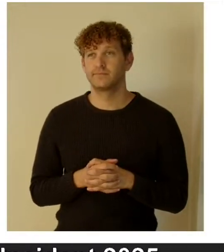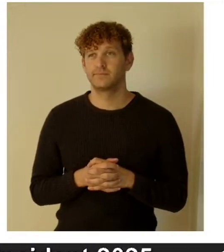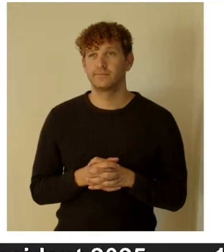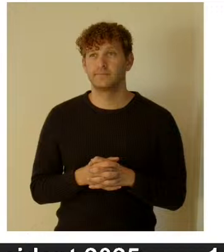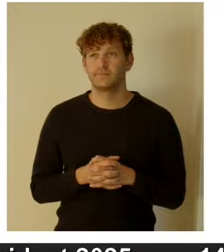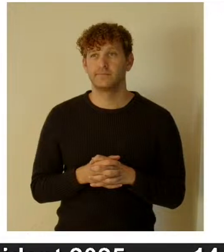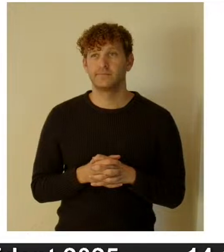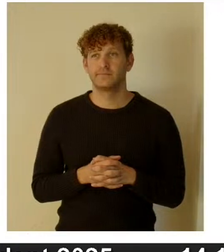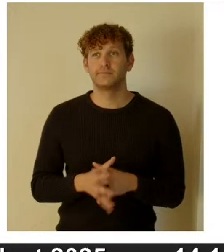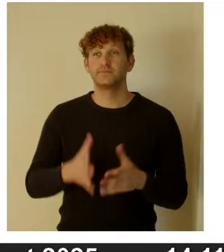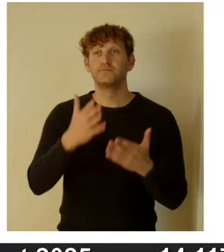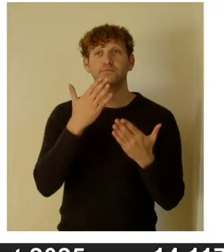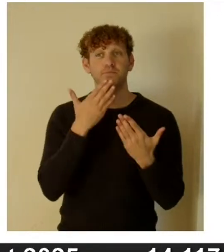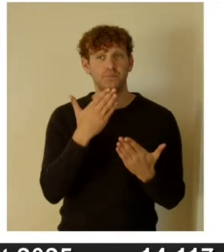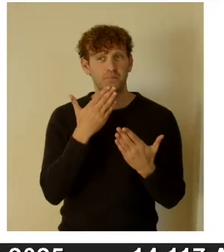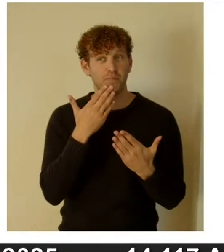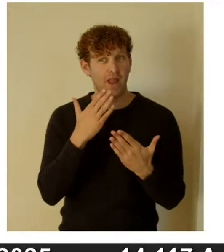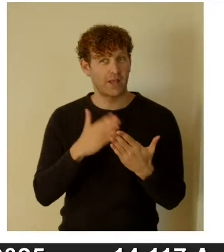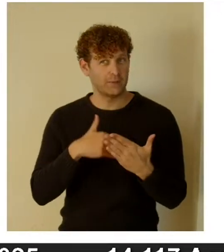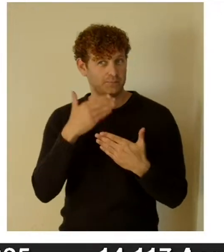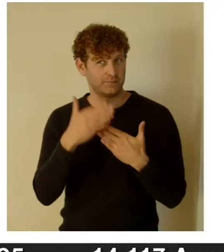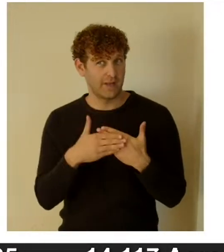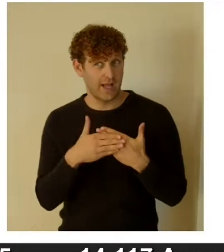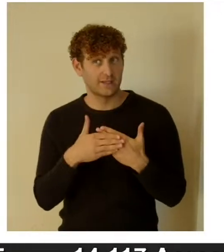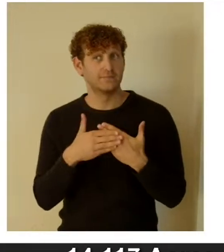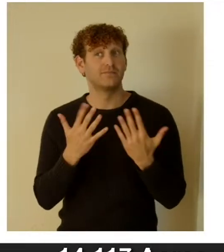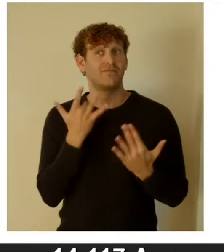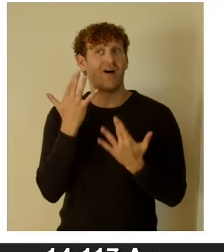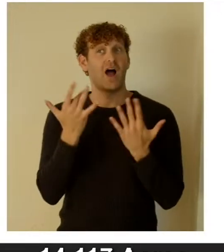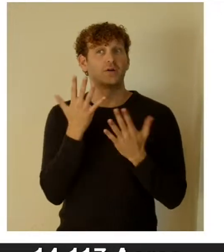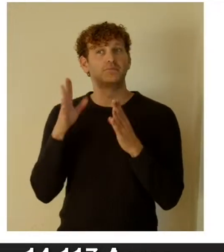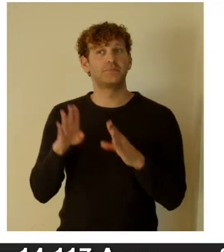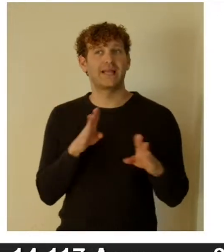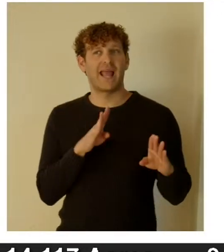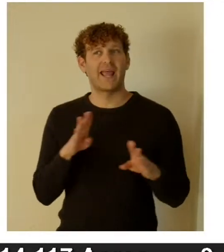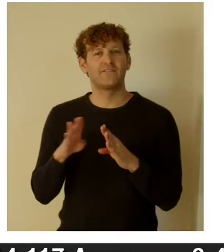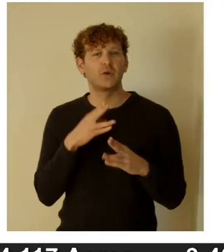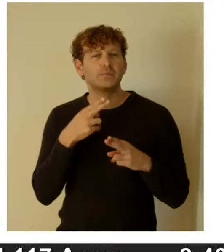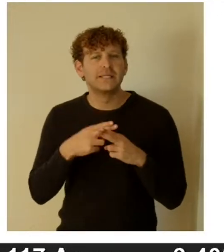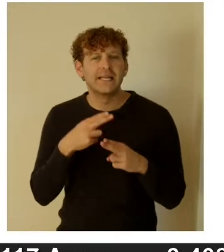Thank you. Next up with fire behavior is Dennis Burns.